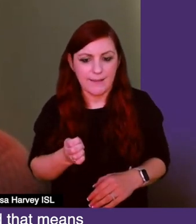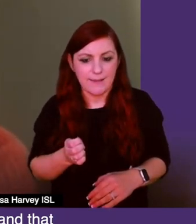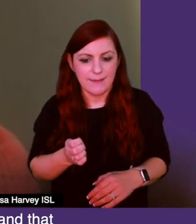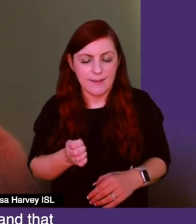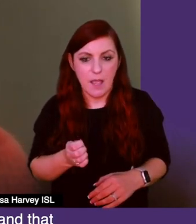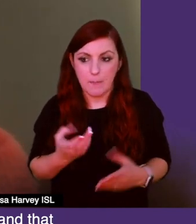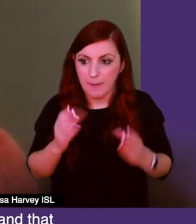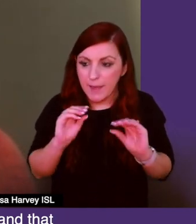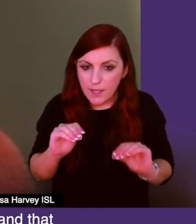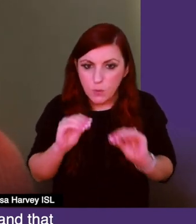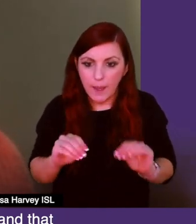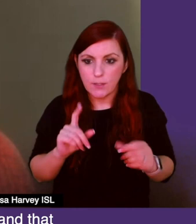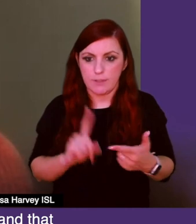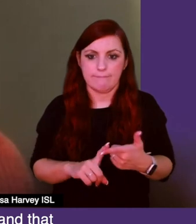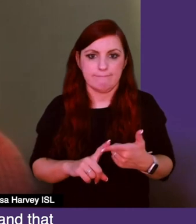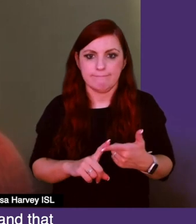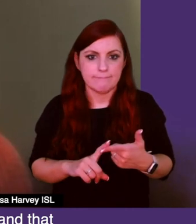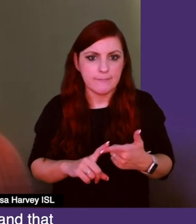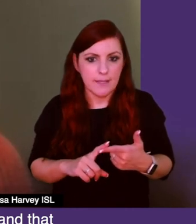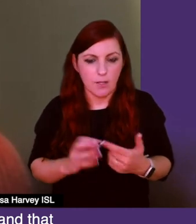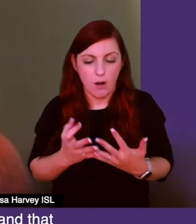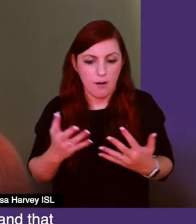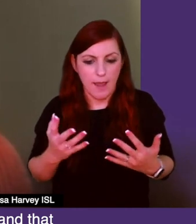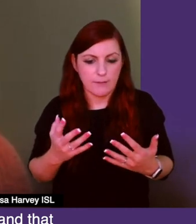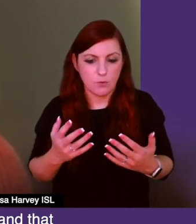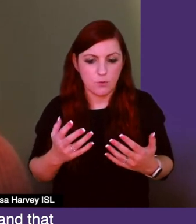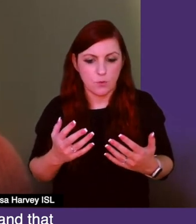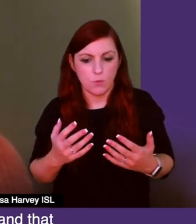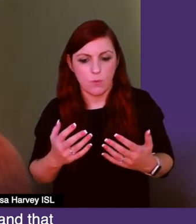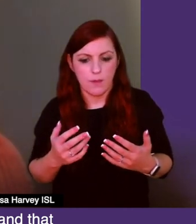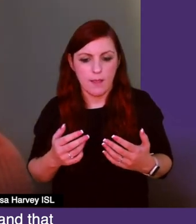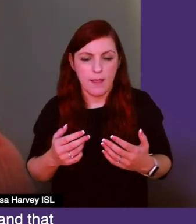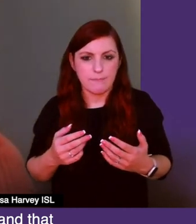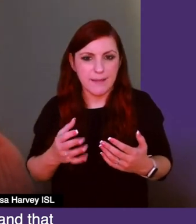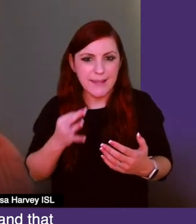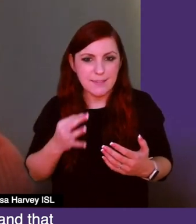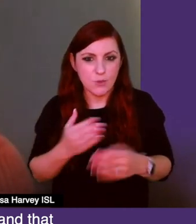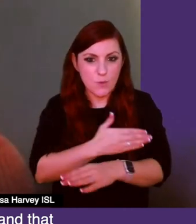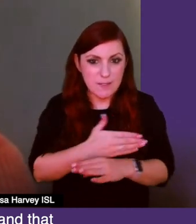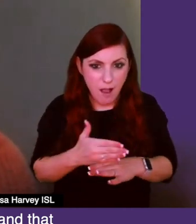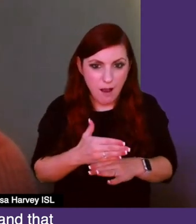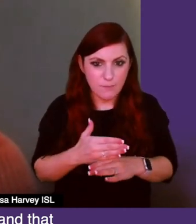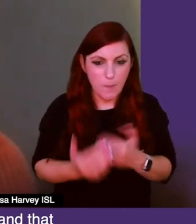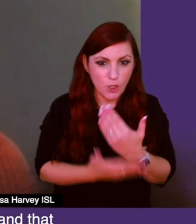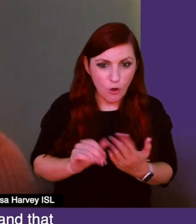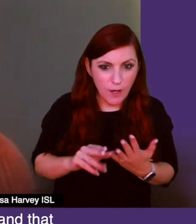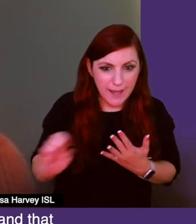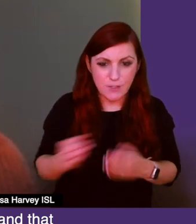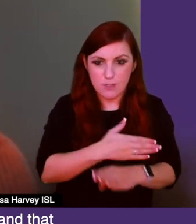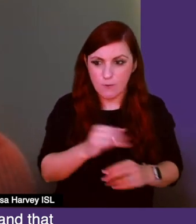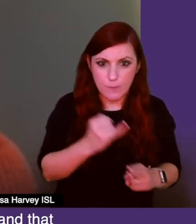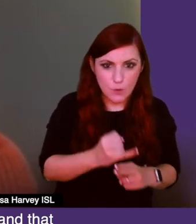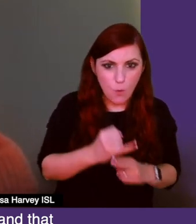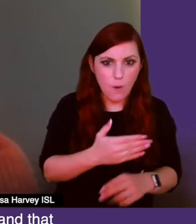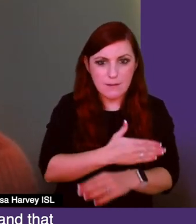means education. It starts, you know, you normalize what you see, and that starts from a very young age. That starts in school. It